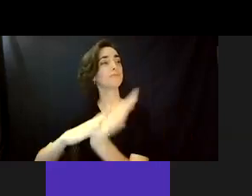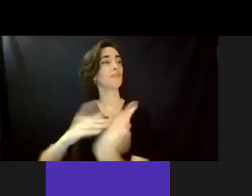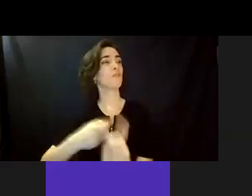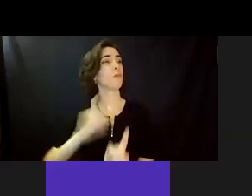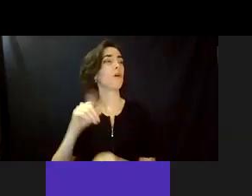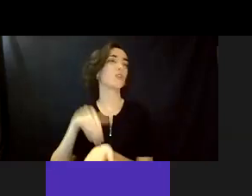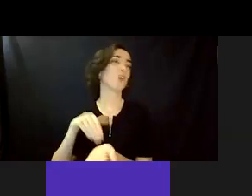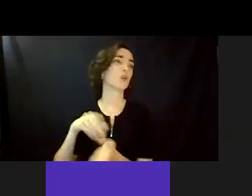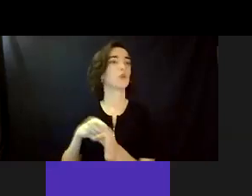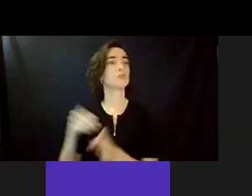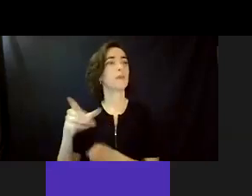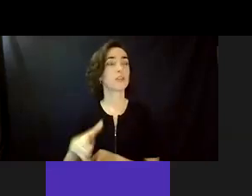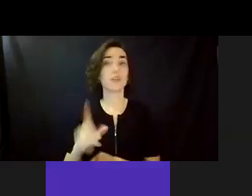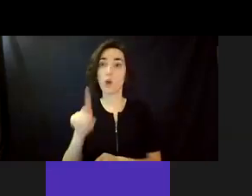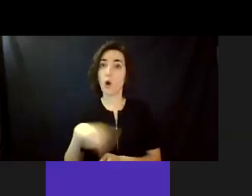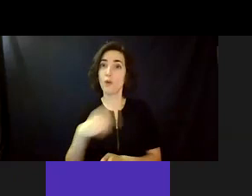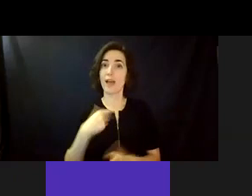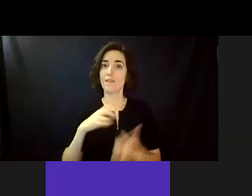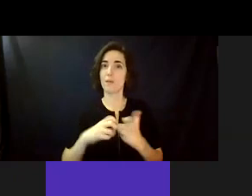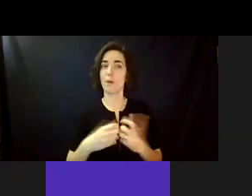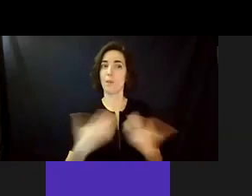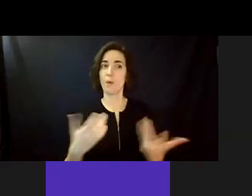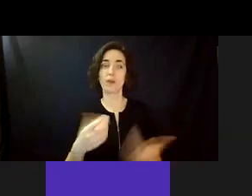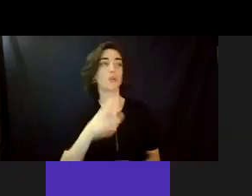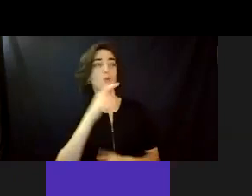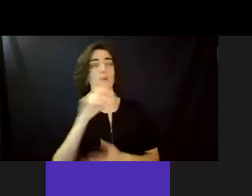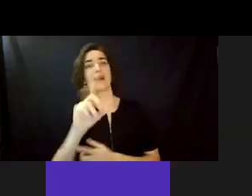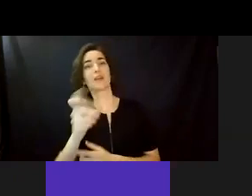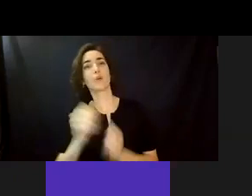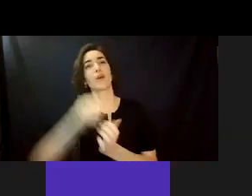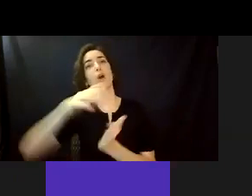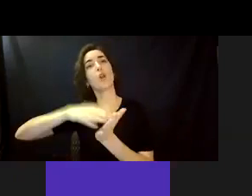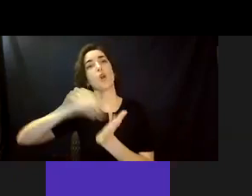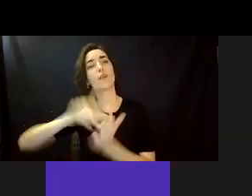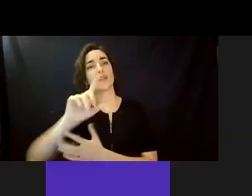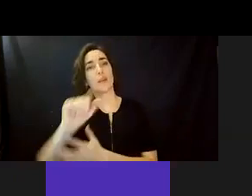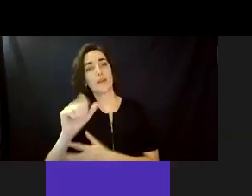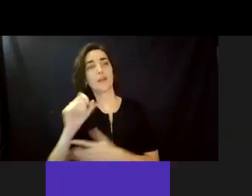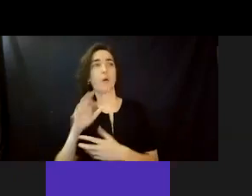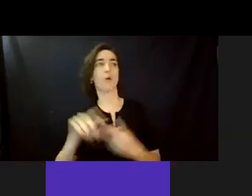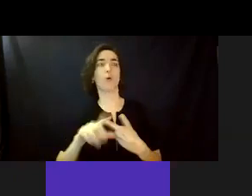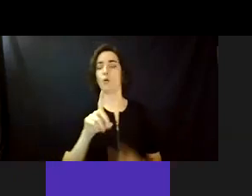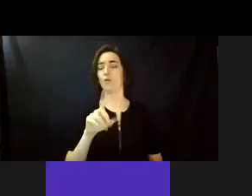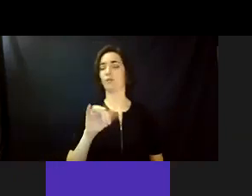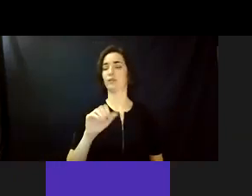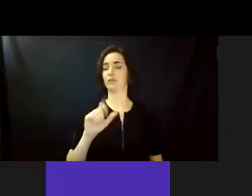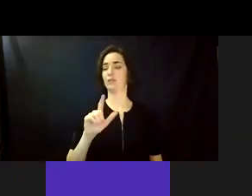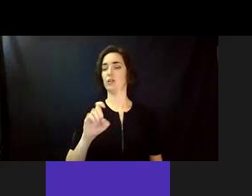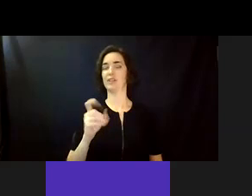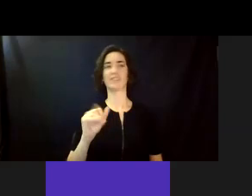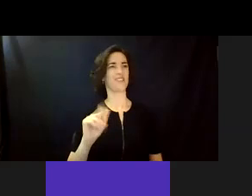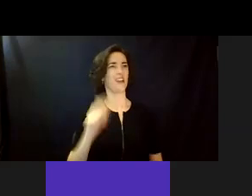that actually have problems would be the ones that have been diagnosed with the learning disabilities or dyslexia. And we actually do testing over here. So I'll honor